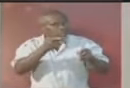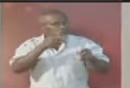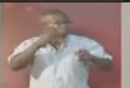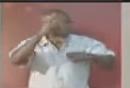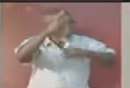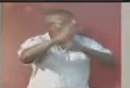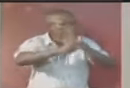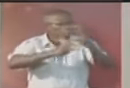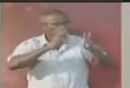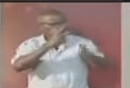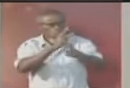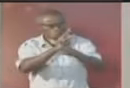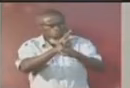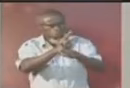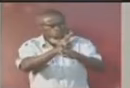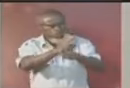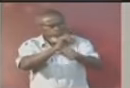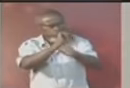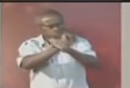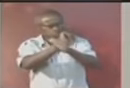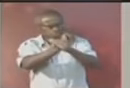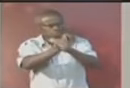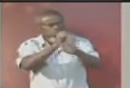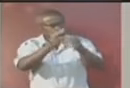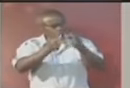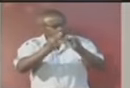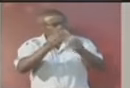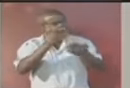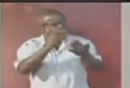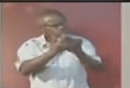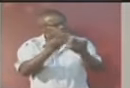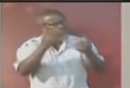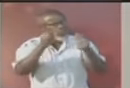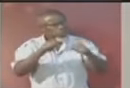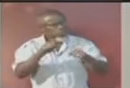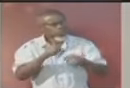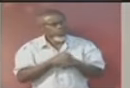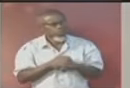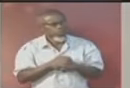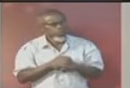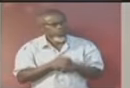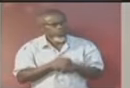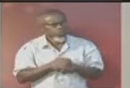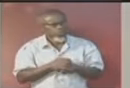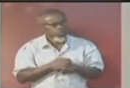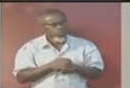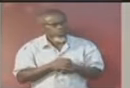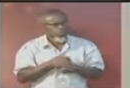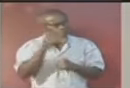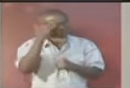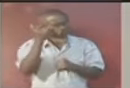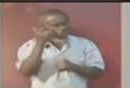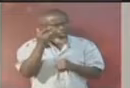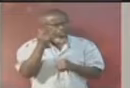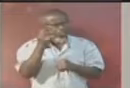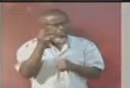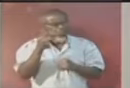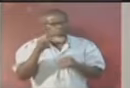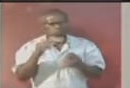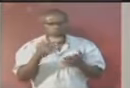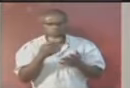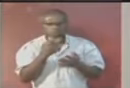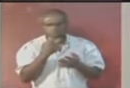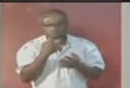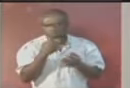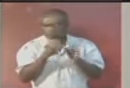effectiveness. And that's why I come back to the Scottish story, because it really was impactful. If we took AstraZeneca and we looked